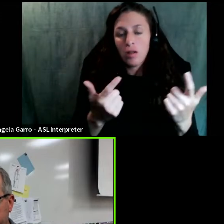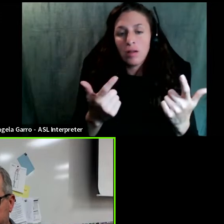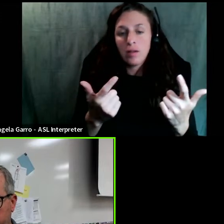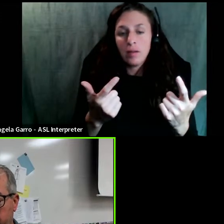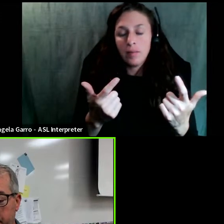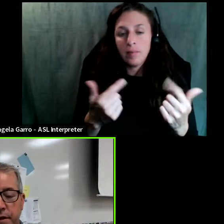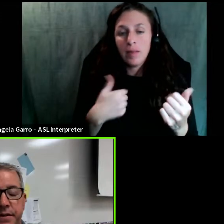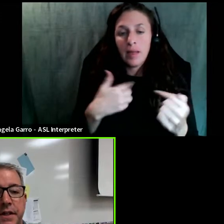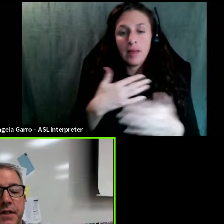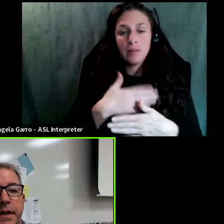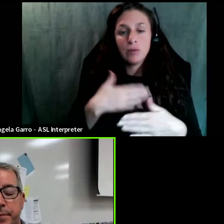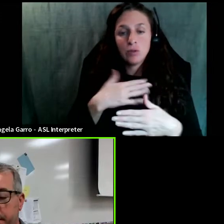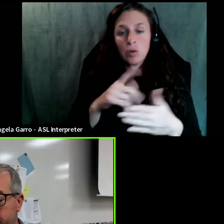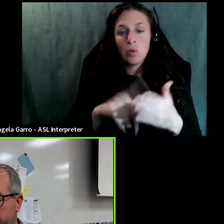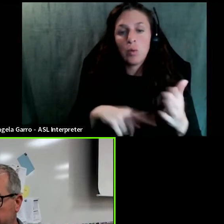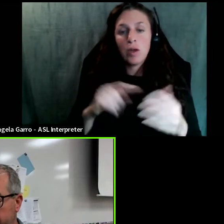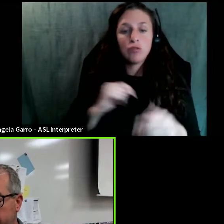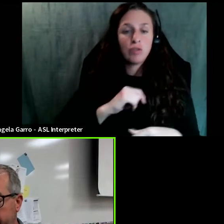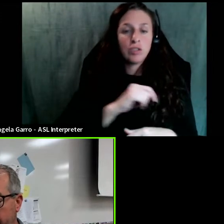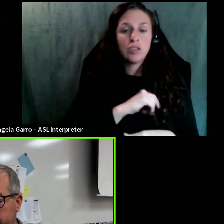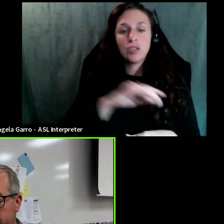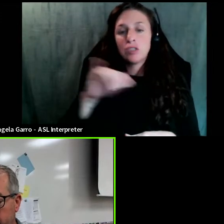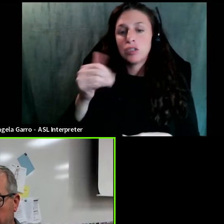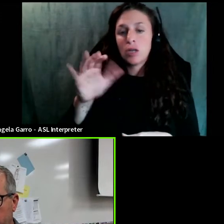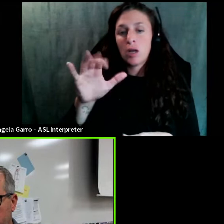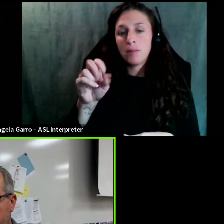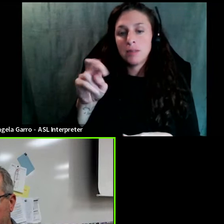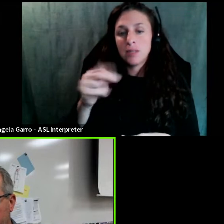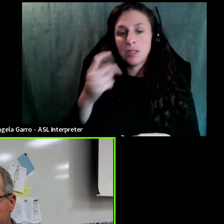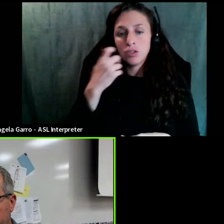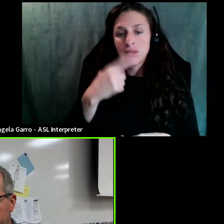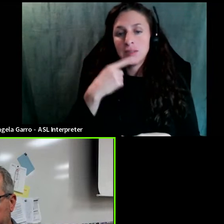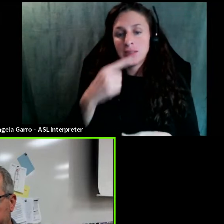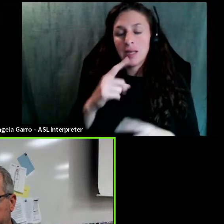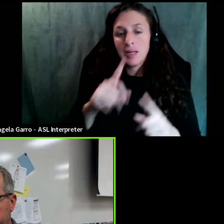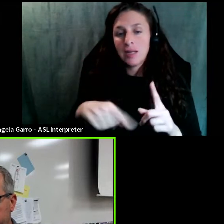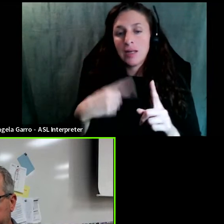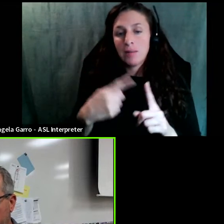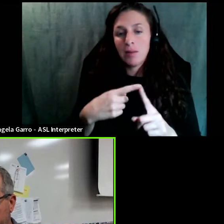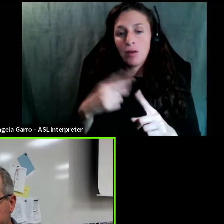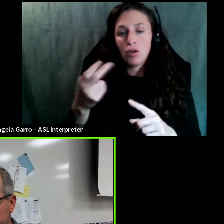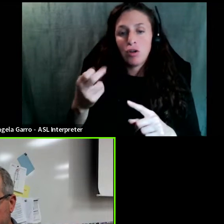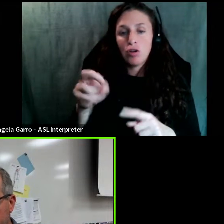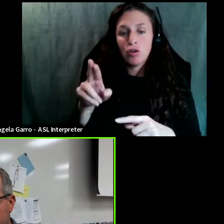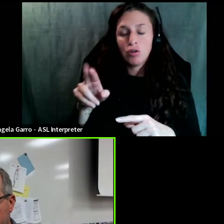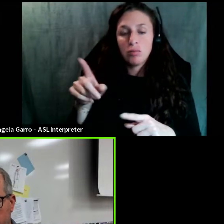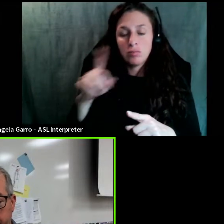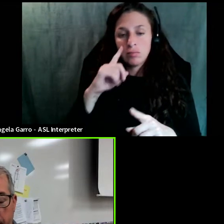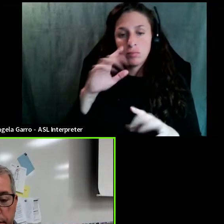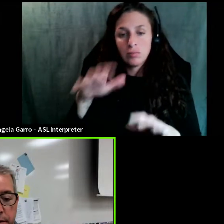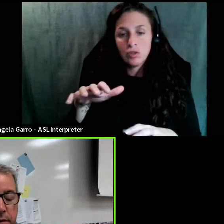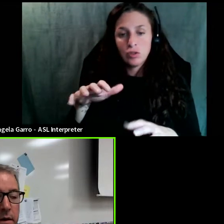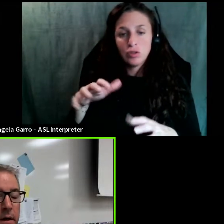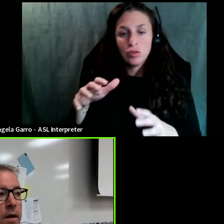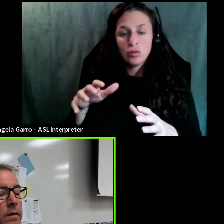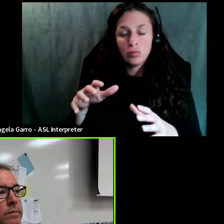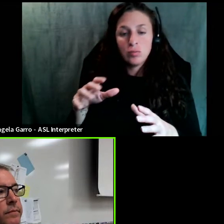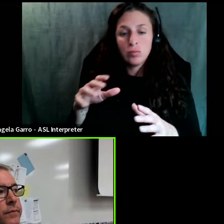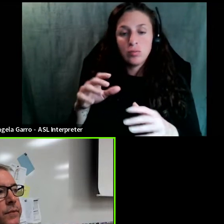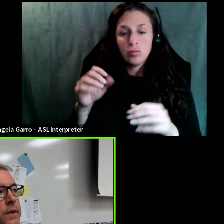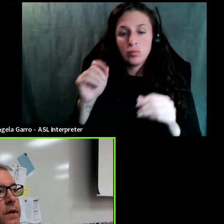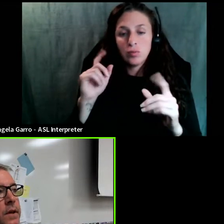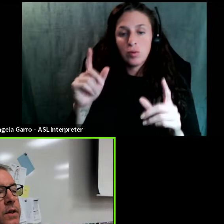I appreciate what Trustee Jacobson just said about her being surprised about